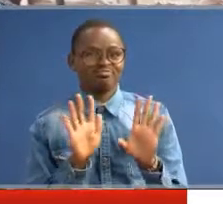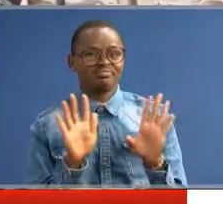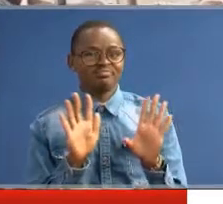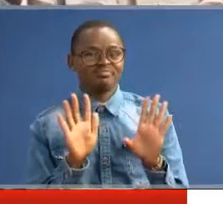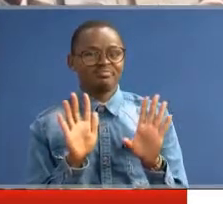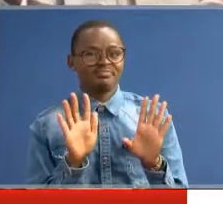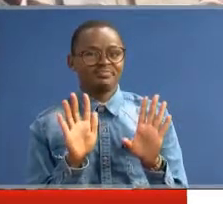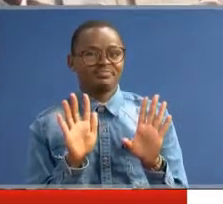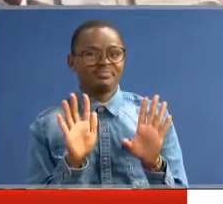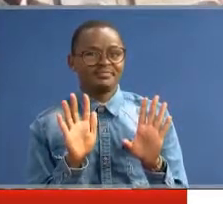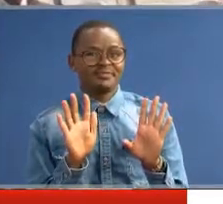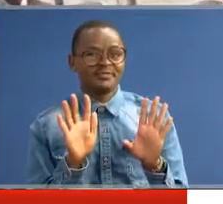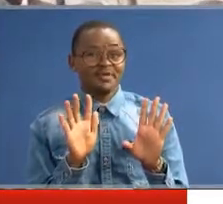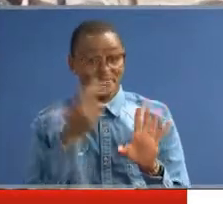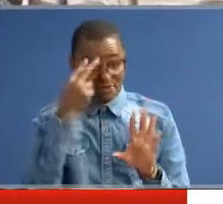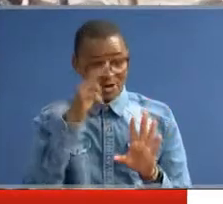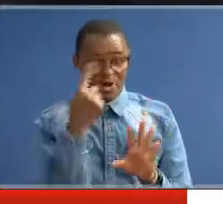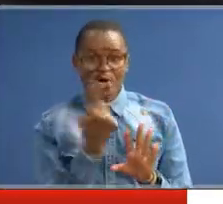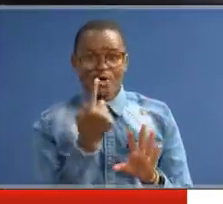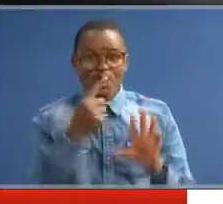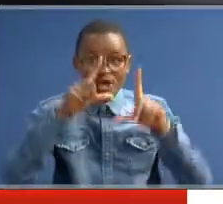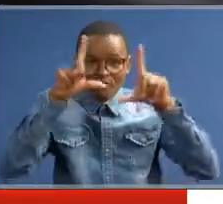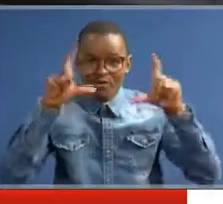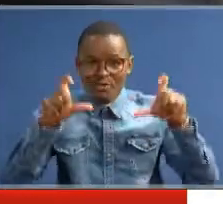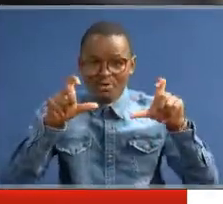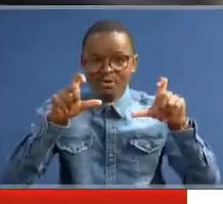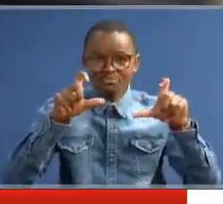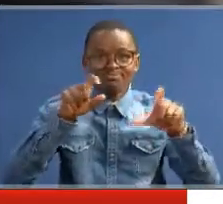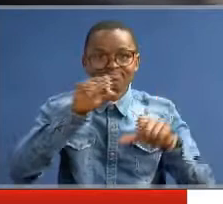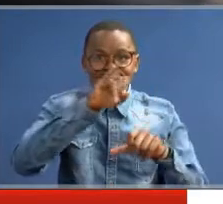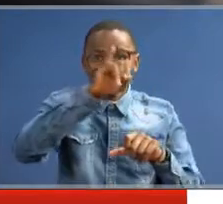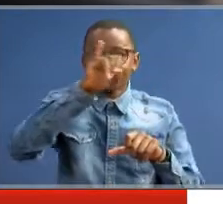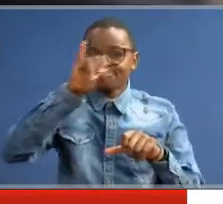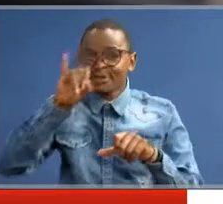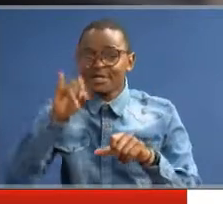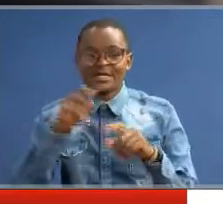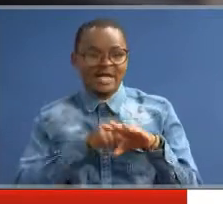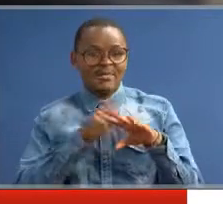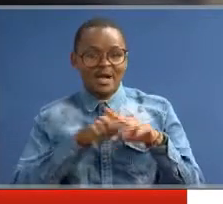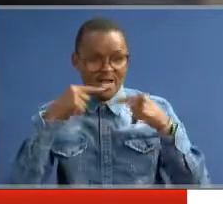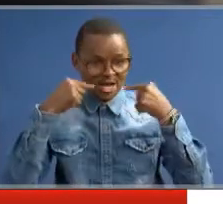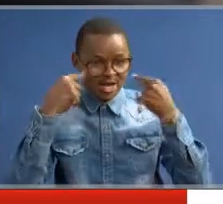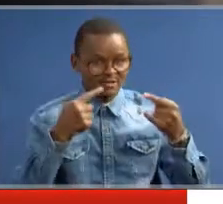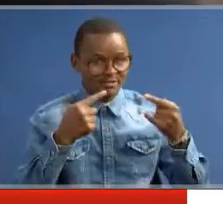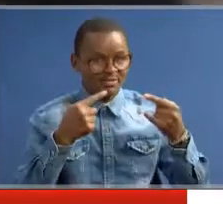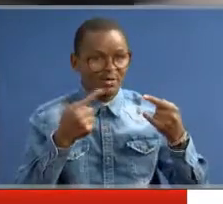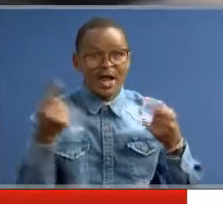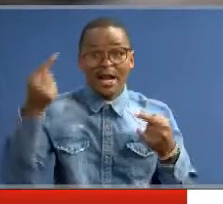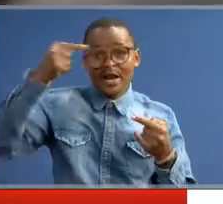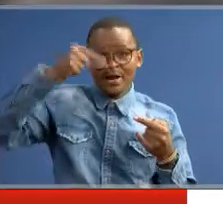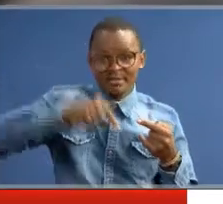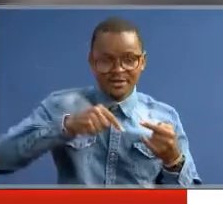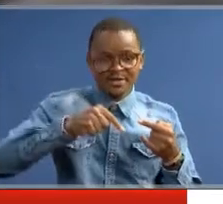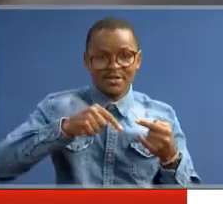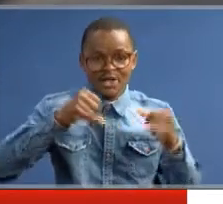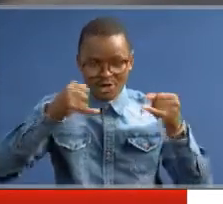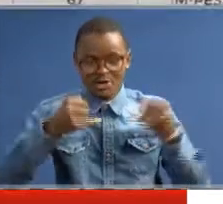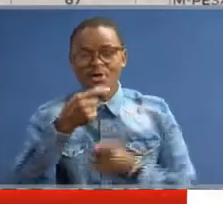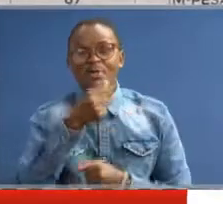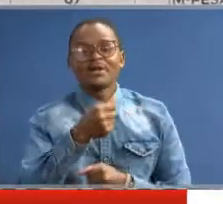1,000 sijaiona kwa jicho. Nimeionea tu kwa picha wakichora vile walianza kutangaza wataleta pesa